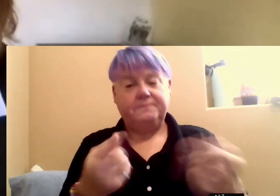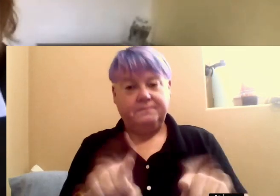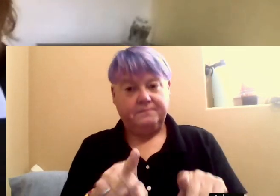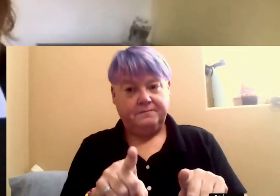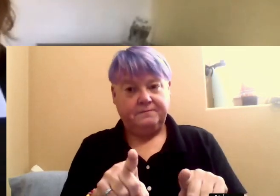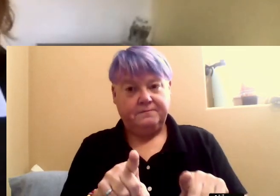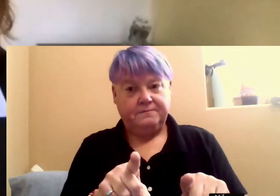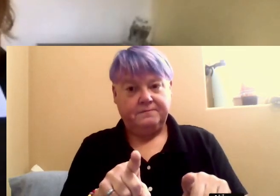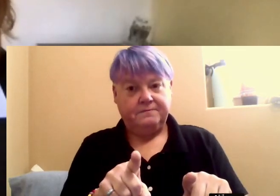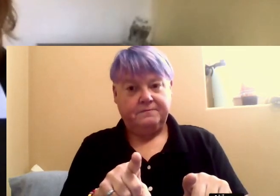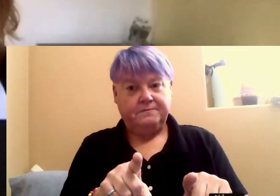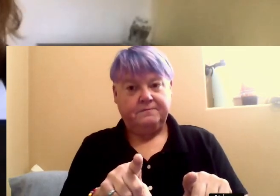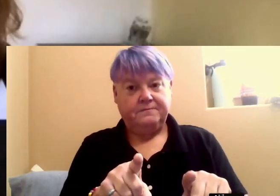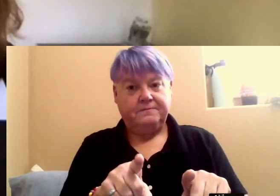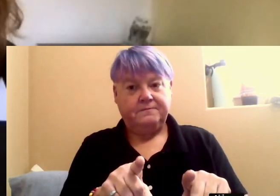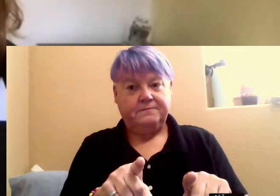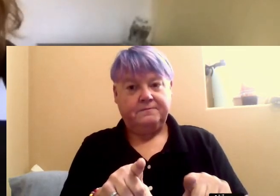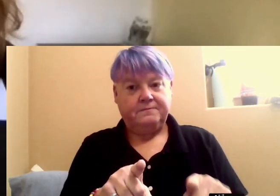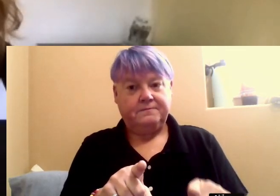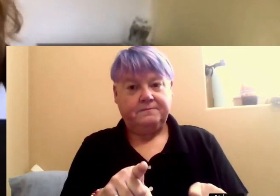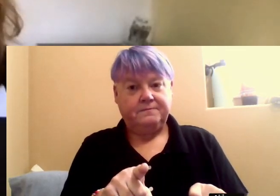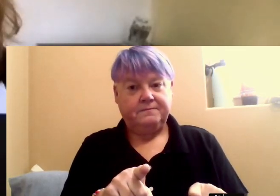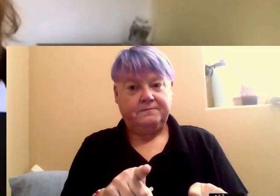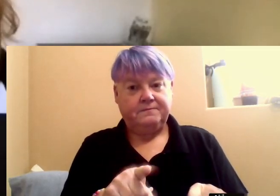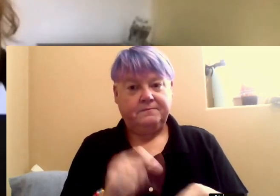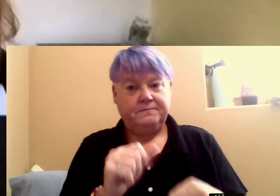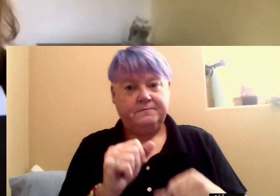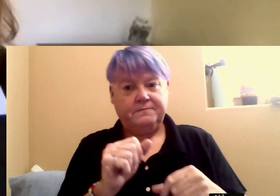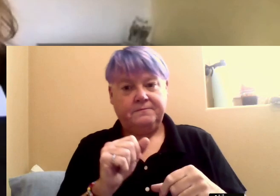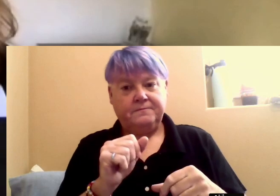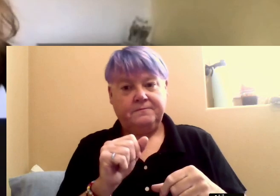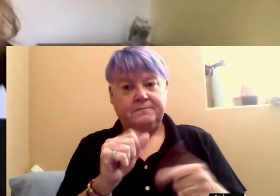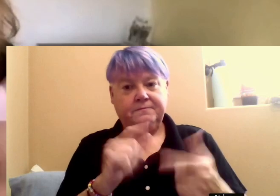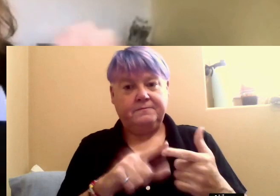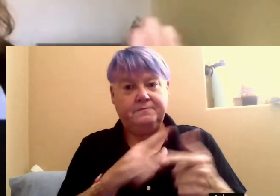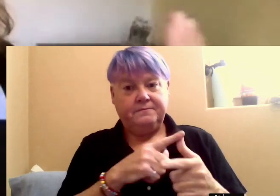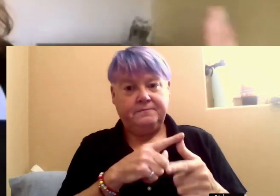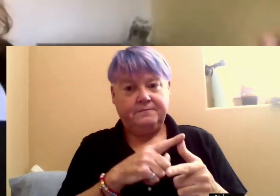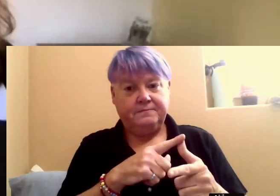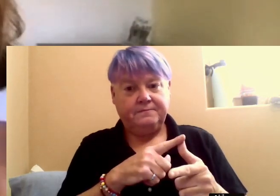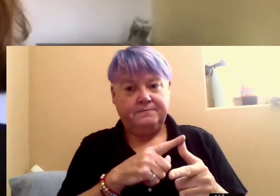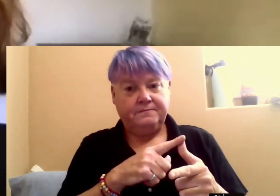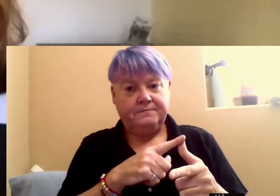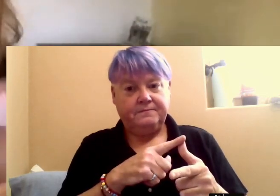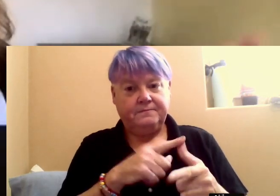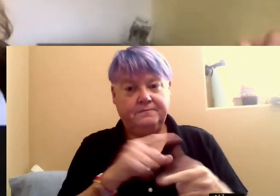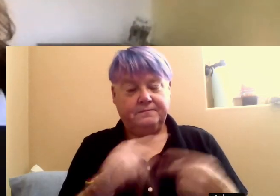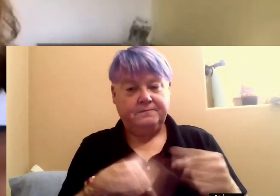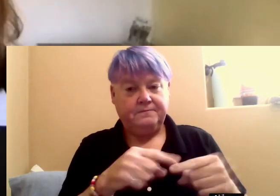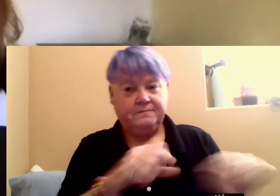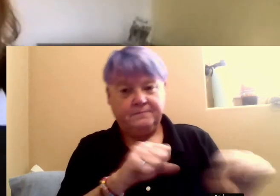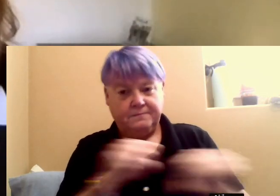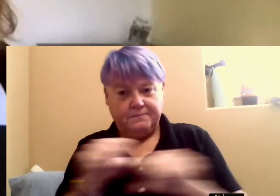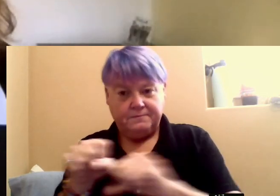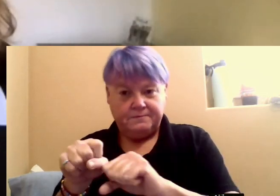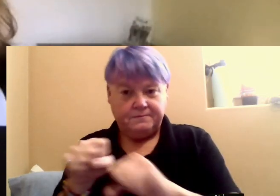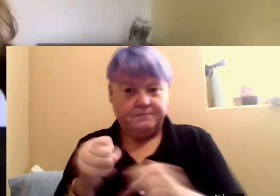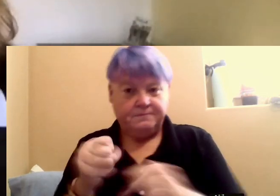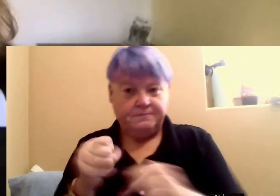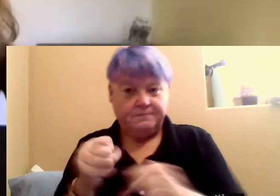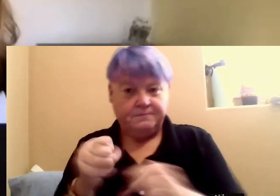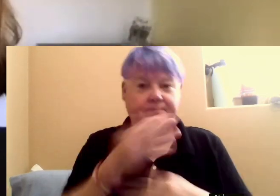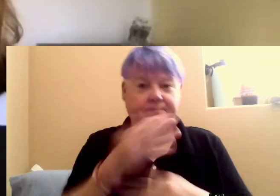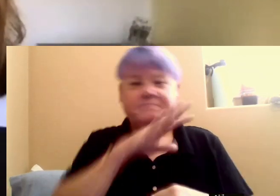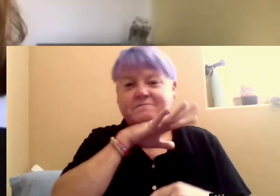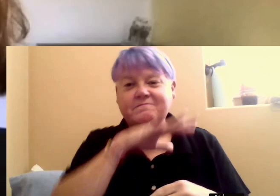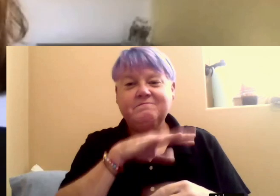set pieces or what have you, plot points, I would call them. And then when you drag them through this horrible mess that you're